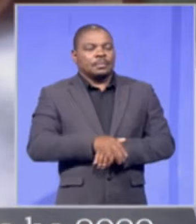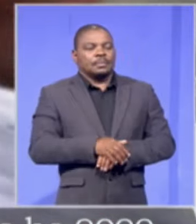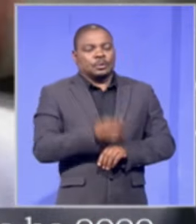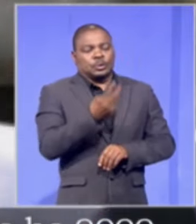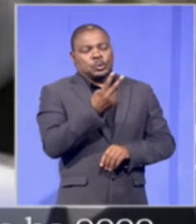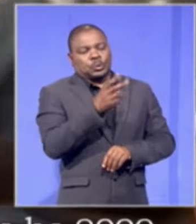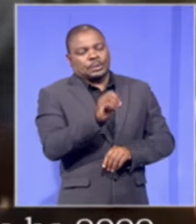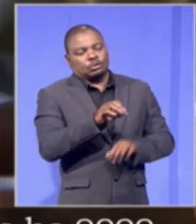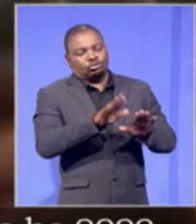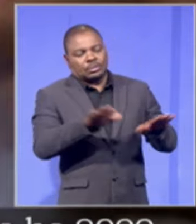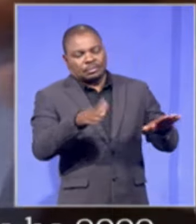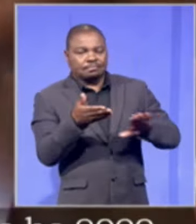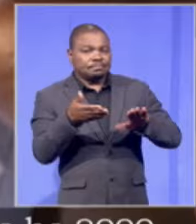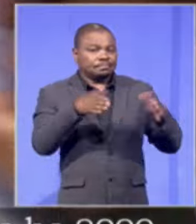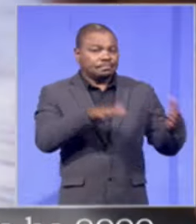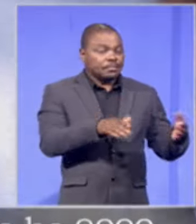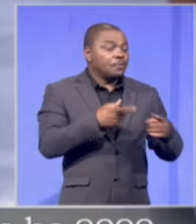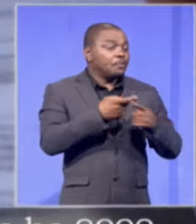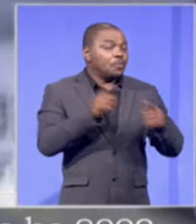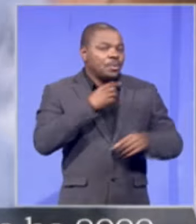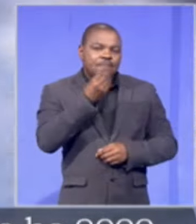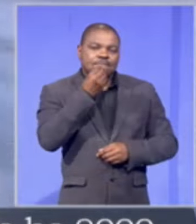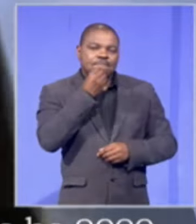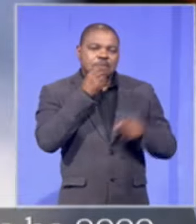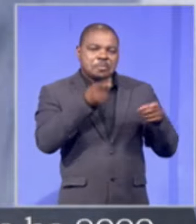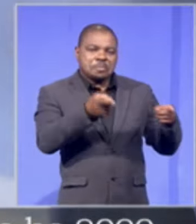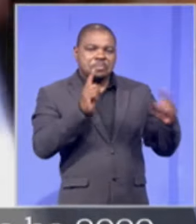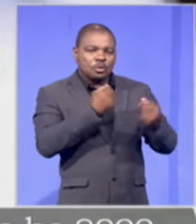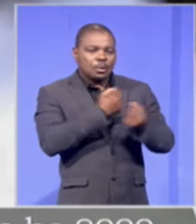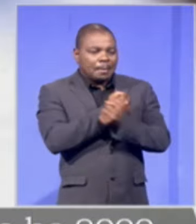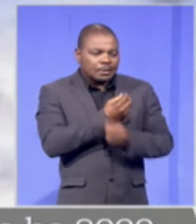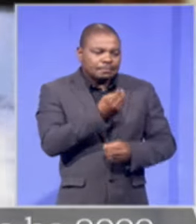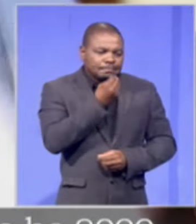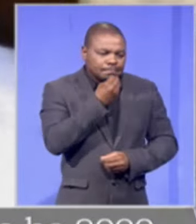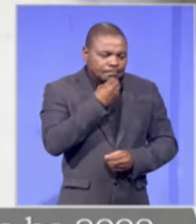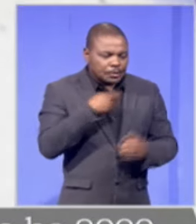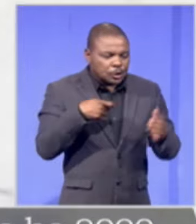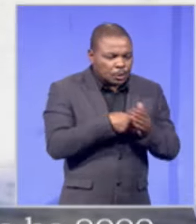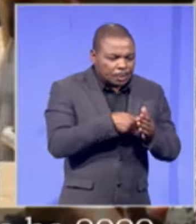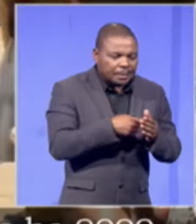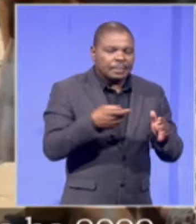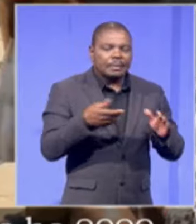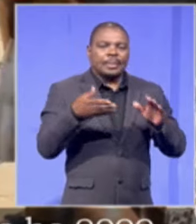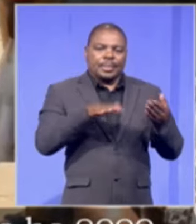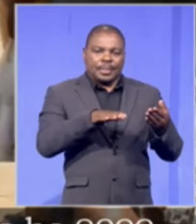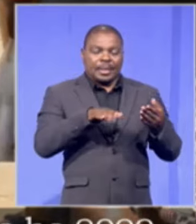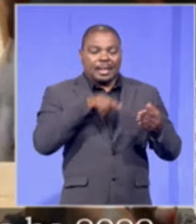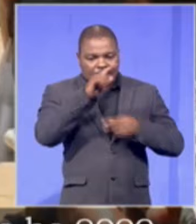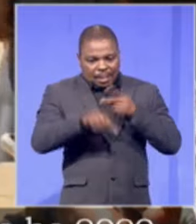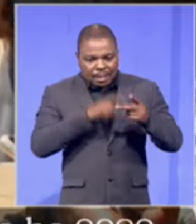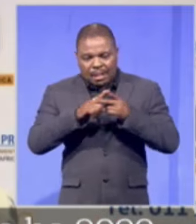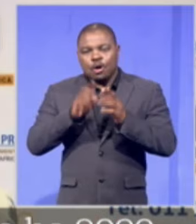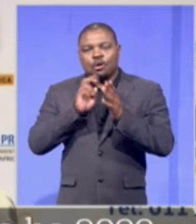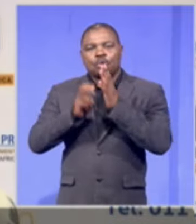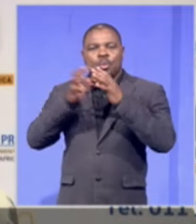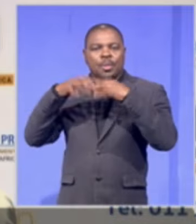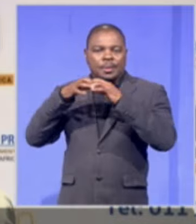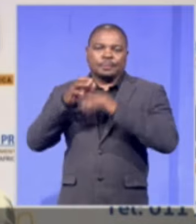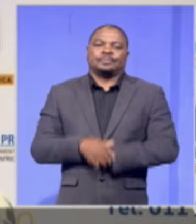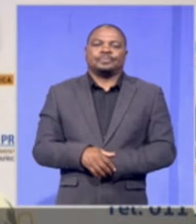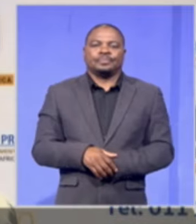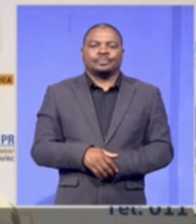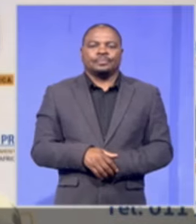20 ba hlokahale e le ha ba jele dijo tseo ba neng ba di rekile mabenkeleng a dispaza. Re a tseba hore hona le